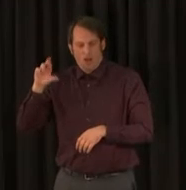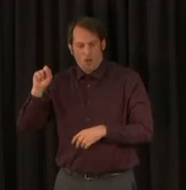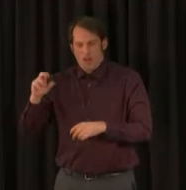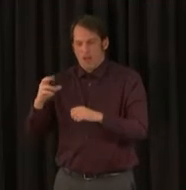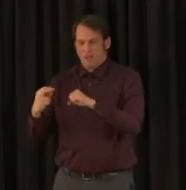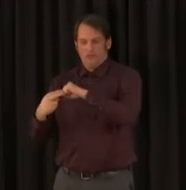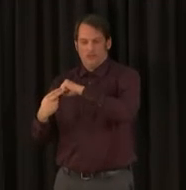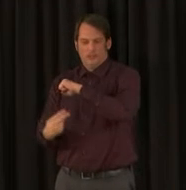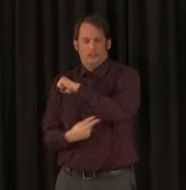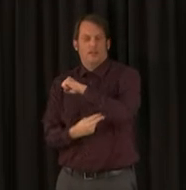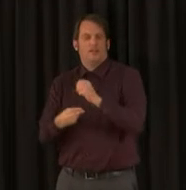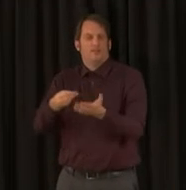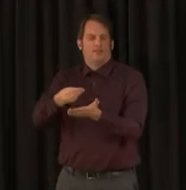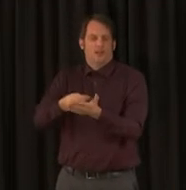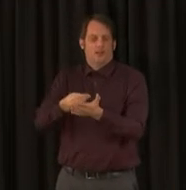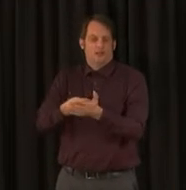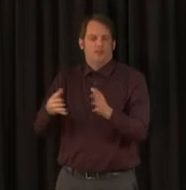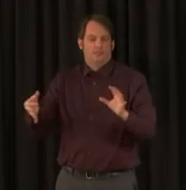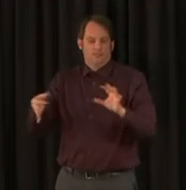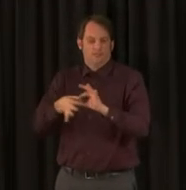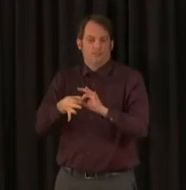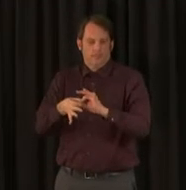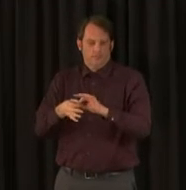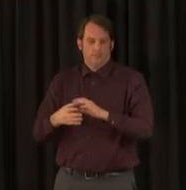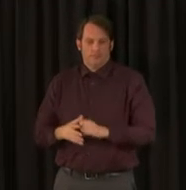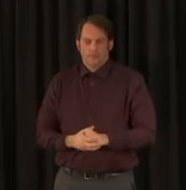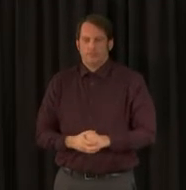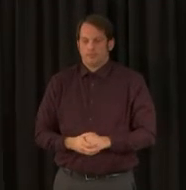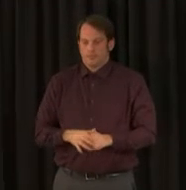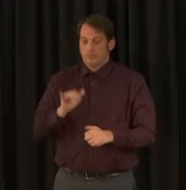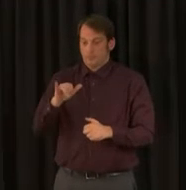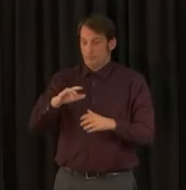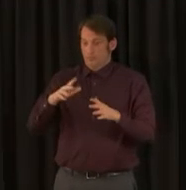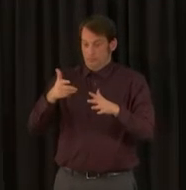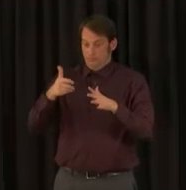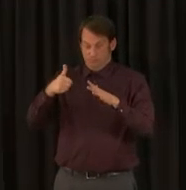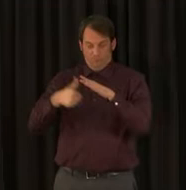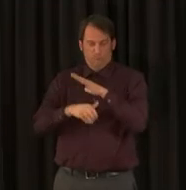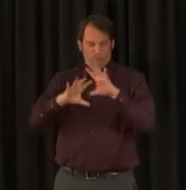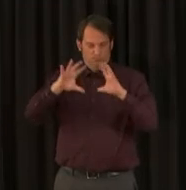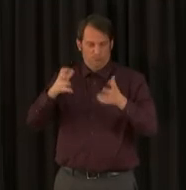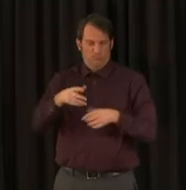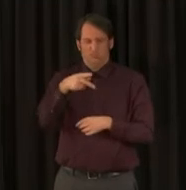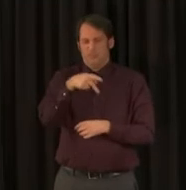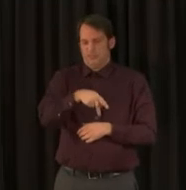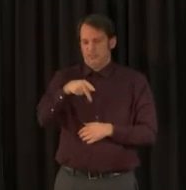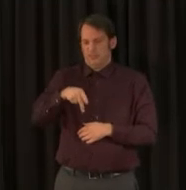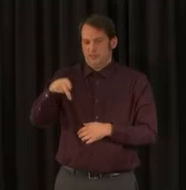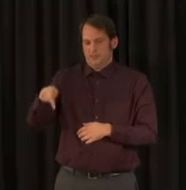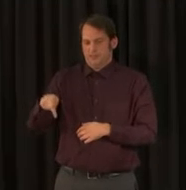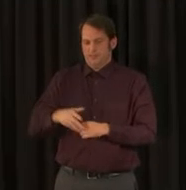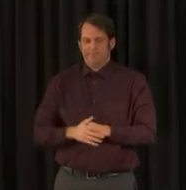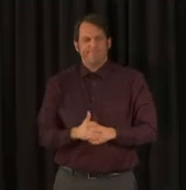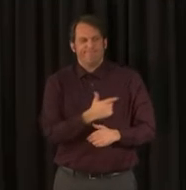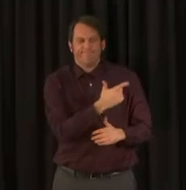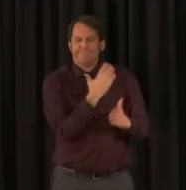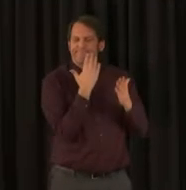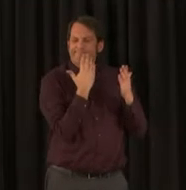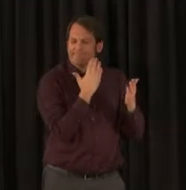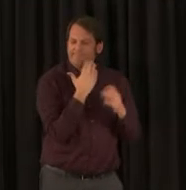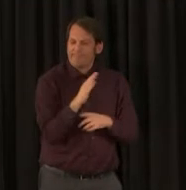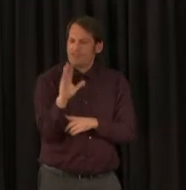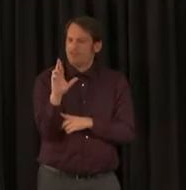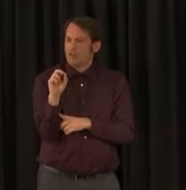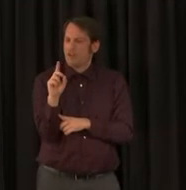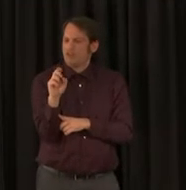next slide, so here you'll see the overview of the PPP, and I want to thank Rod for his detailed